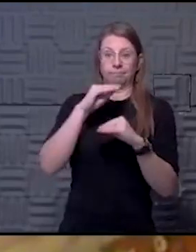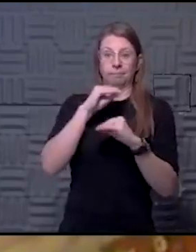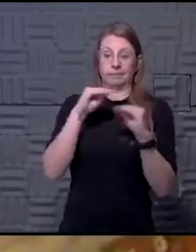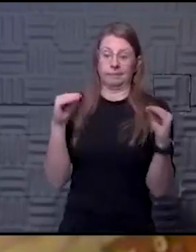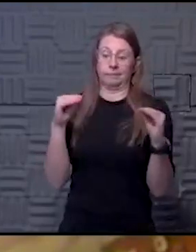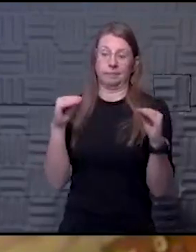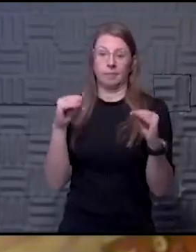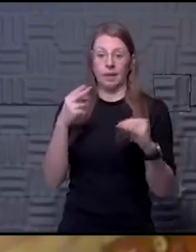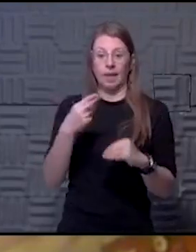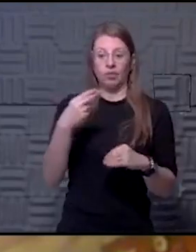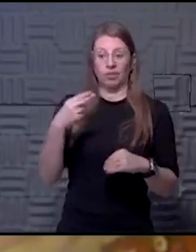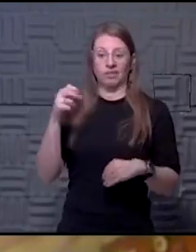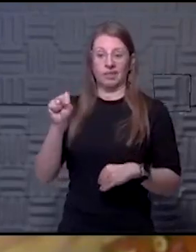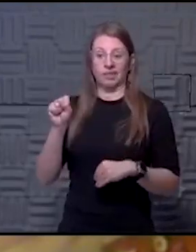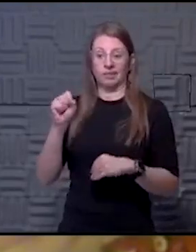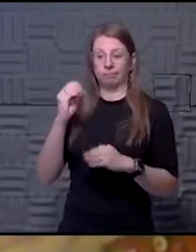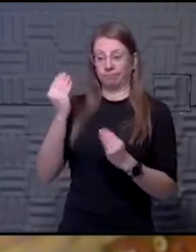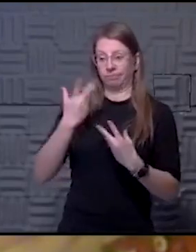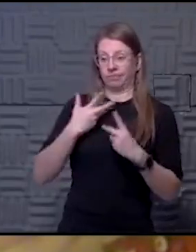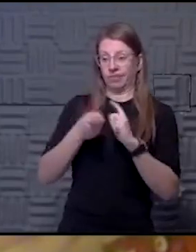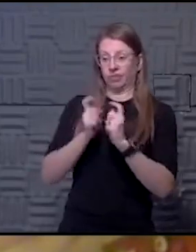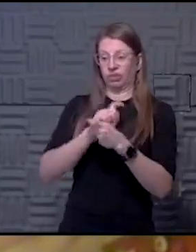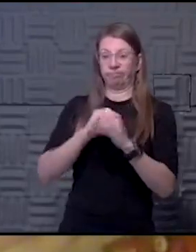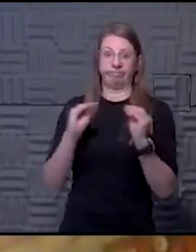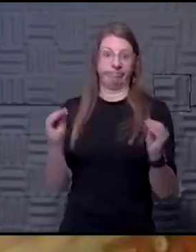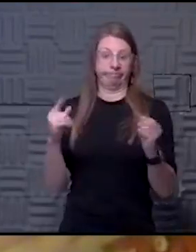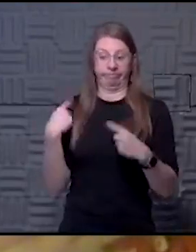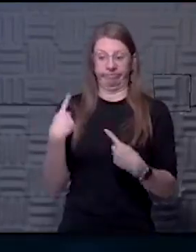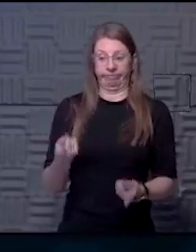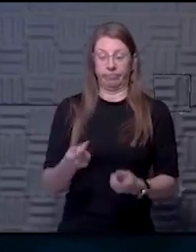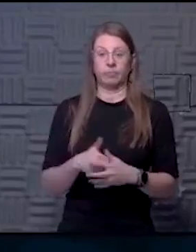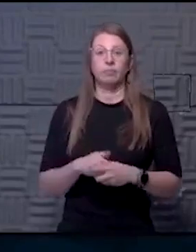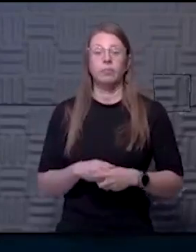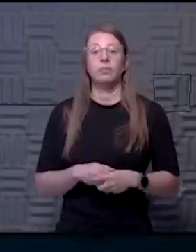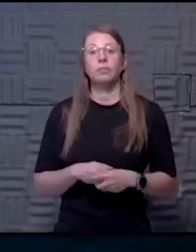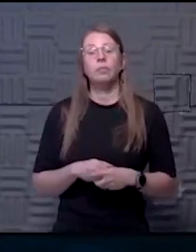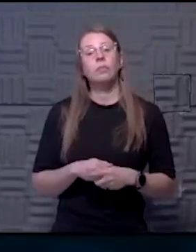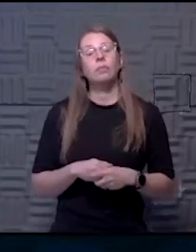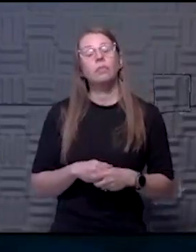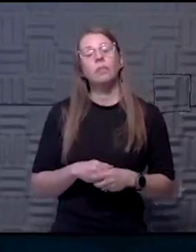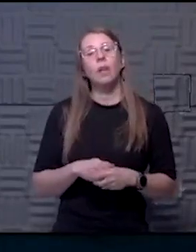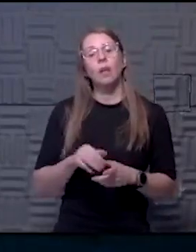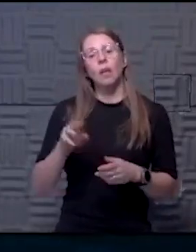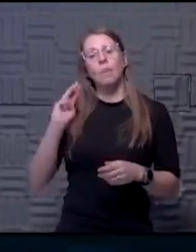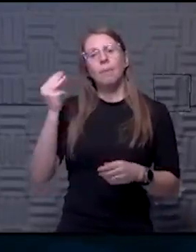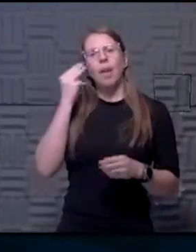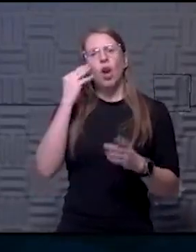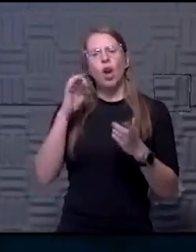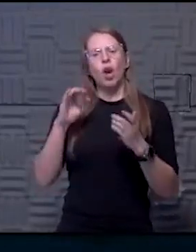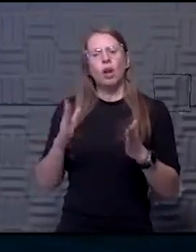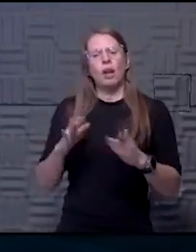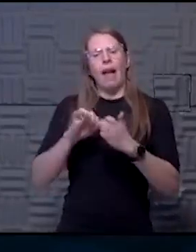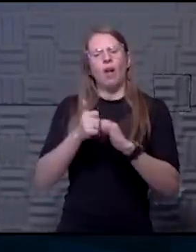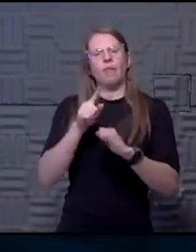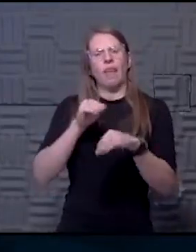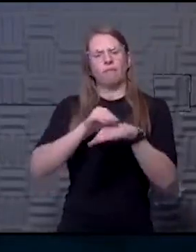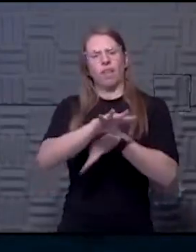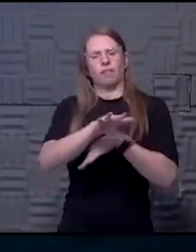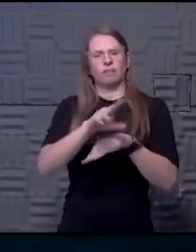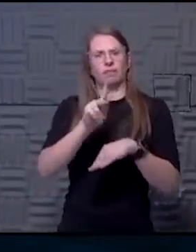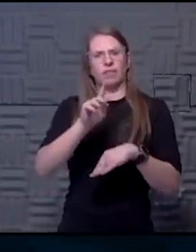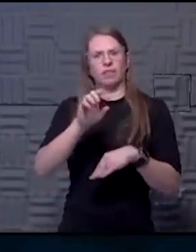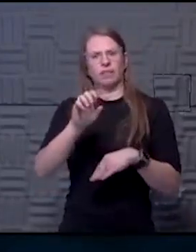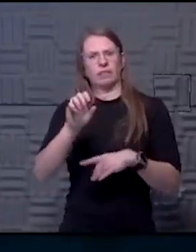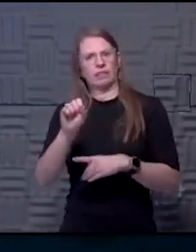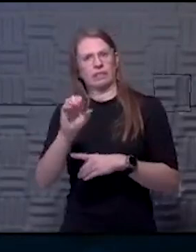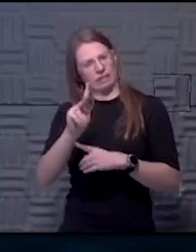or HHS of any changes at this point in time. Mayor, how does that affect Kansas City? Because I got to believe you guys are in contact